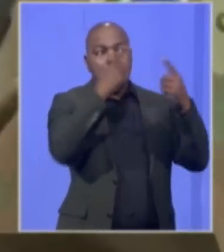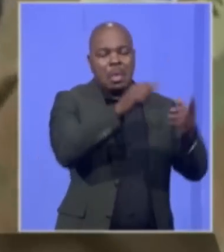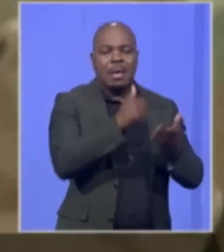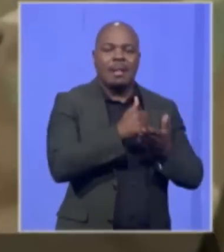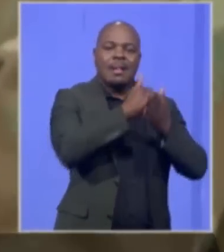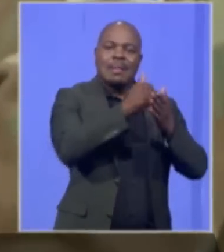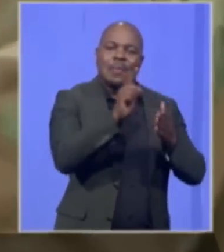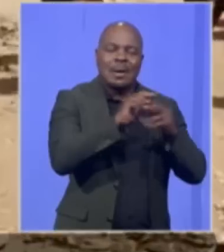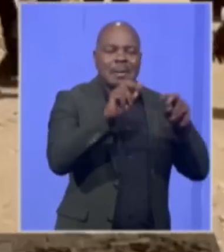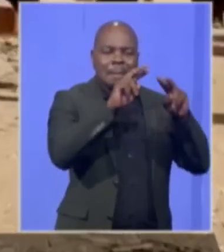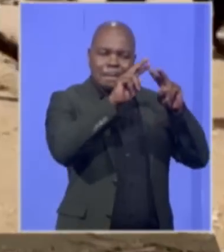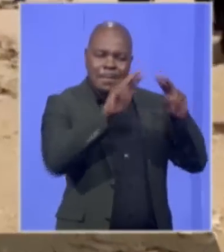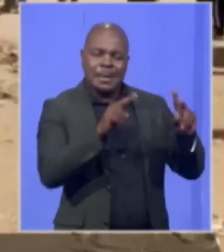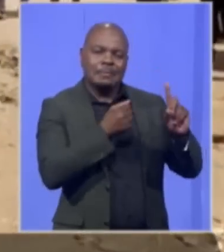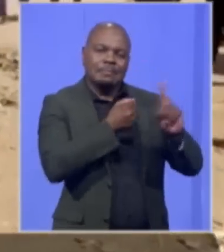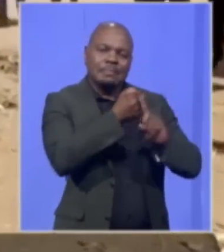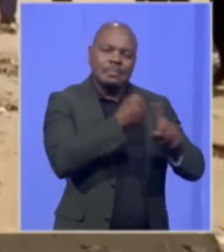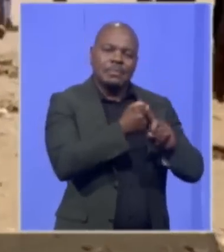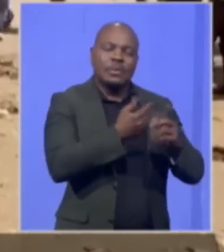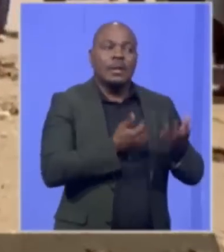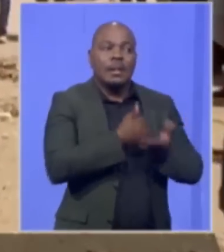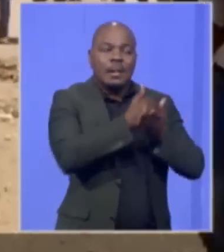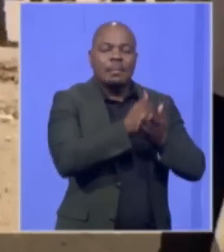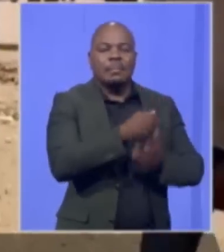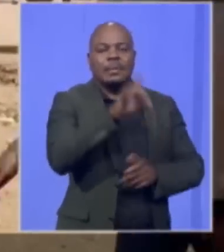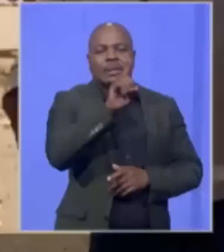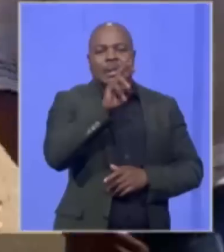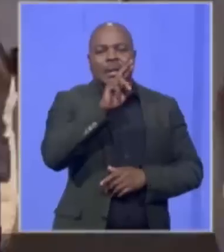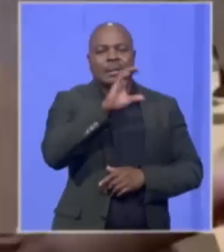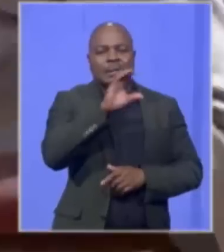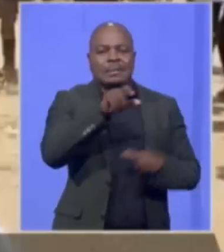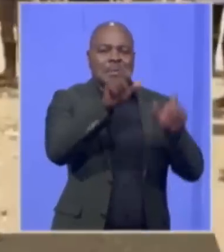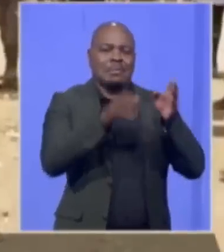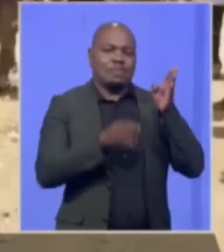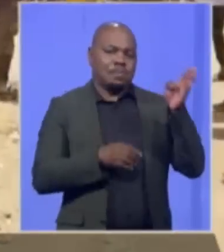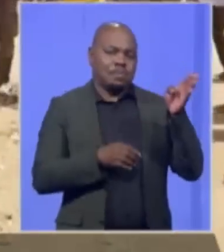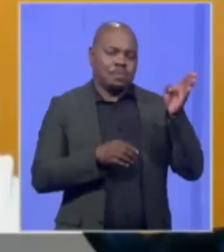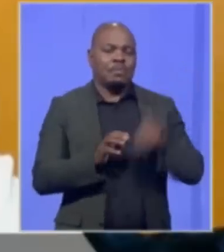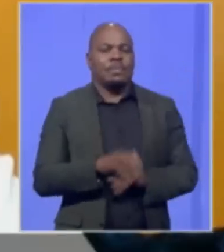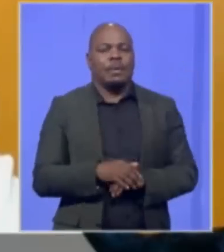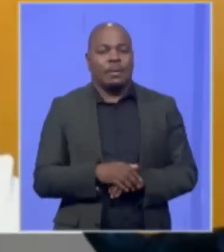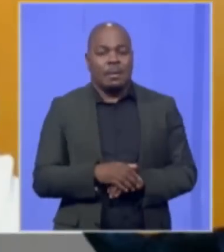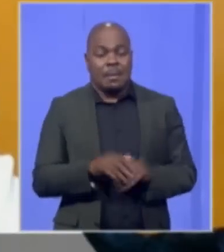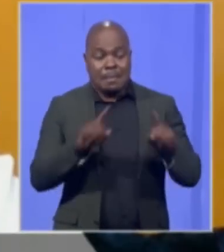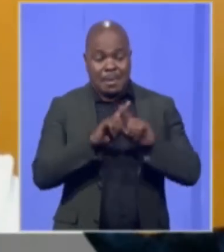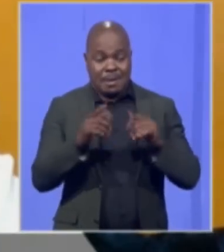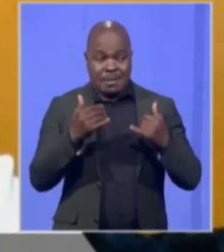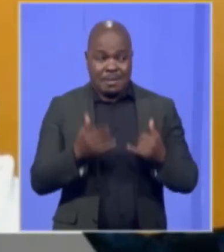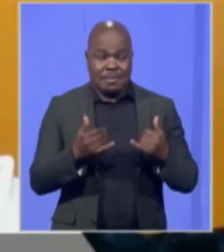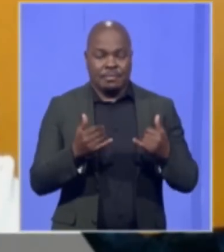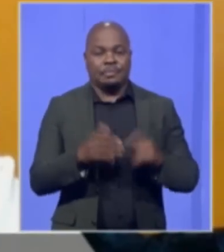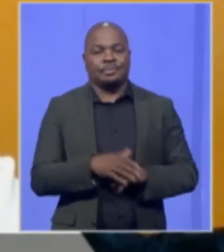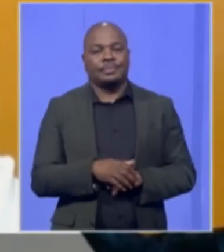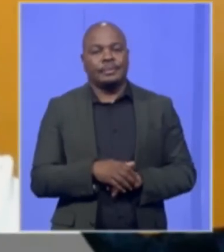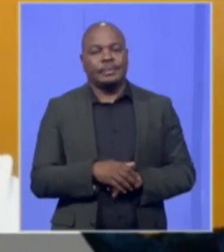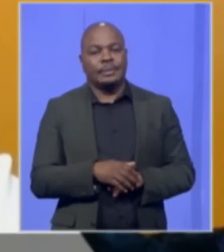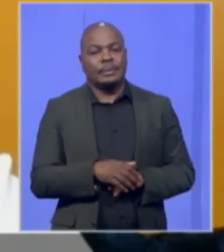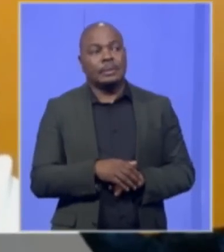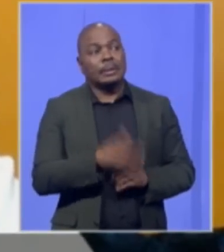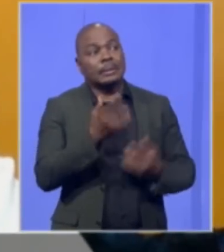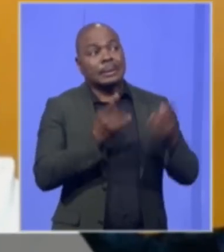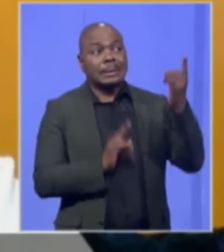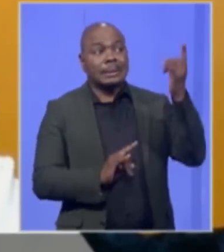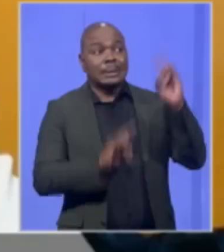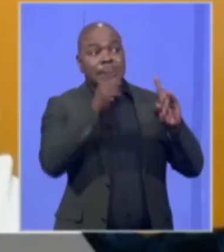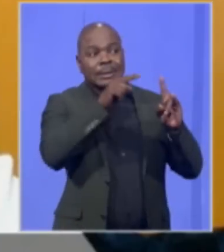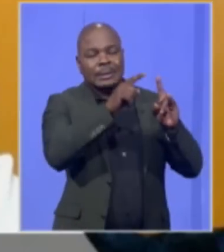restore peace, to help the people of DRC. And now that the city has fallen under